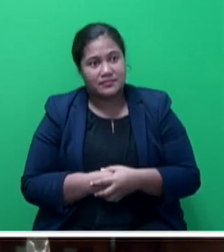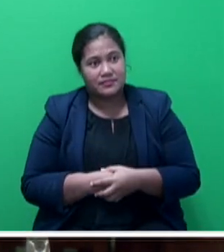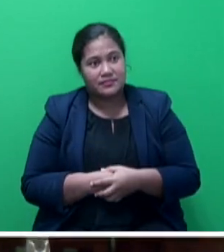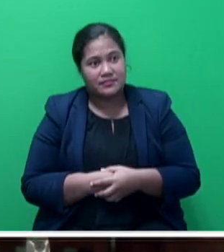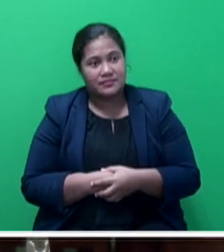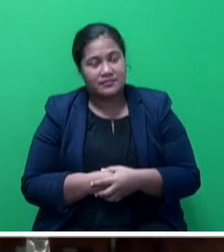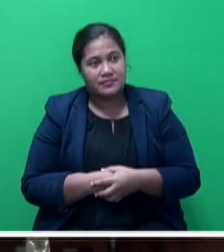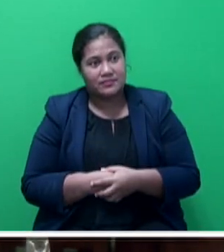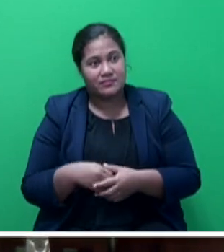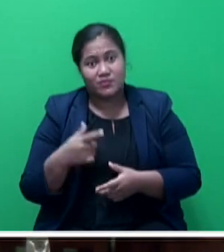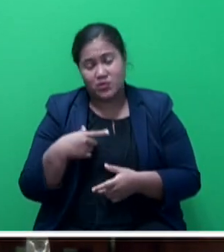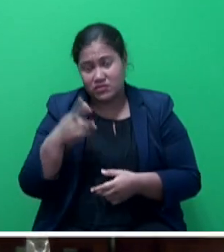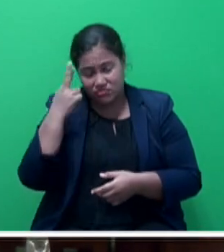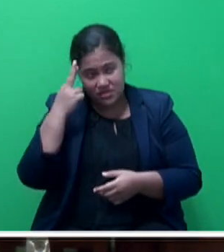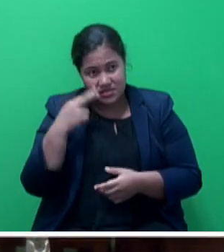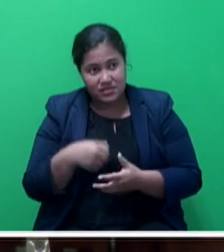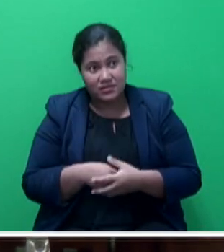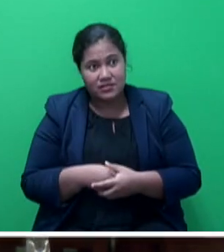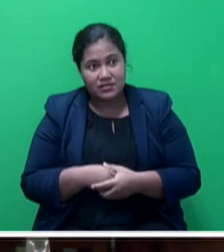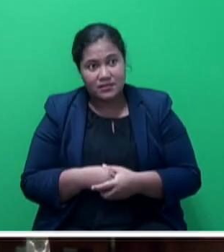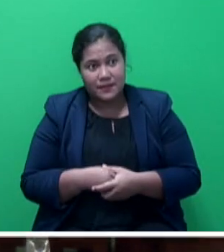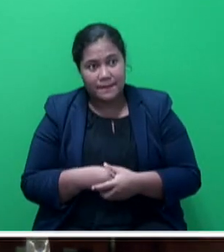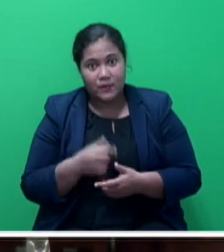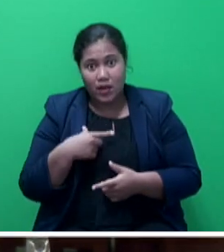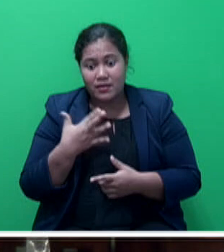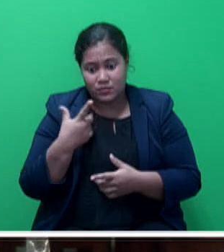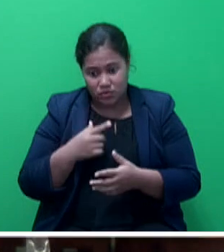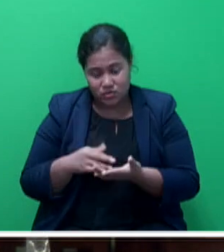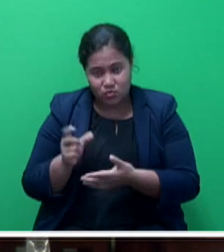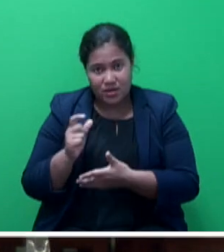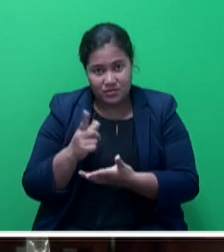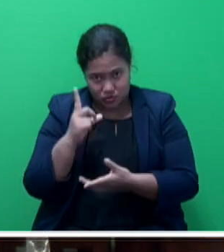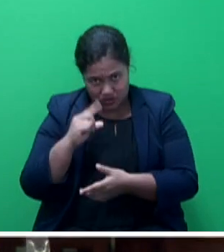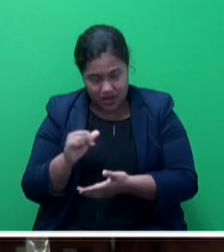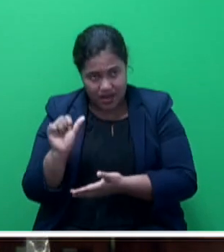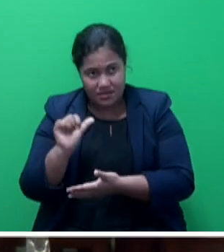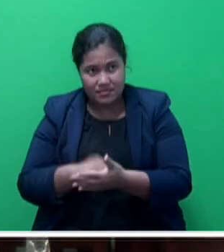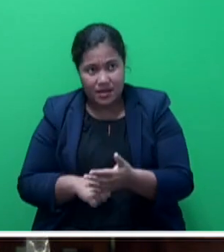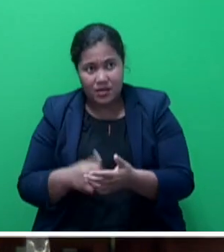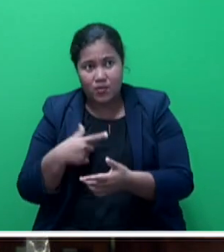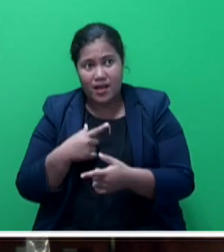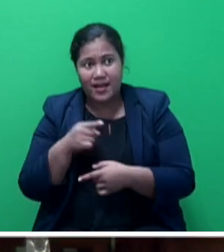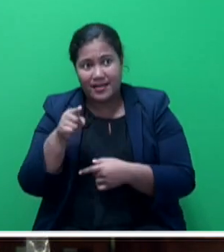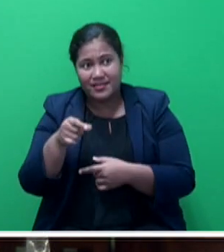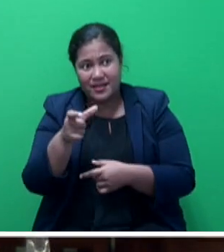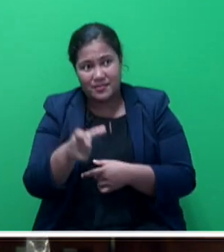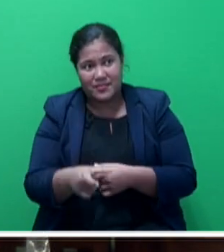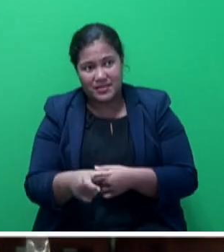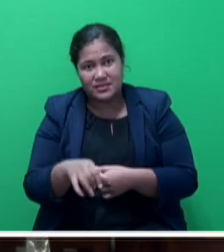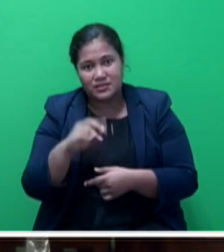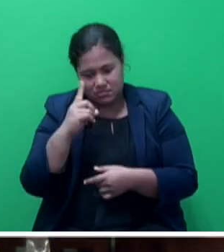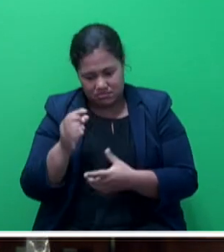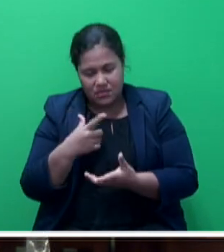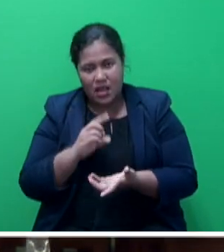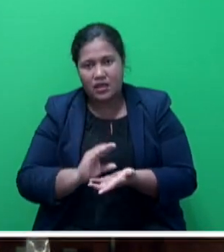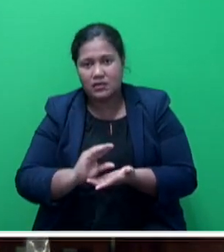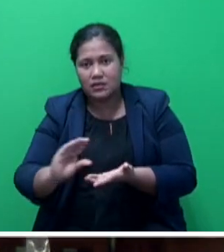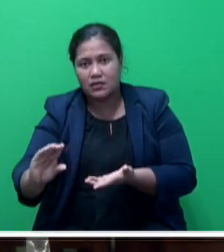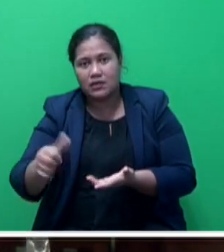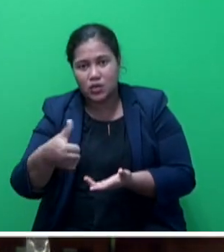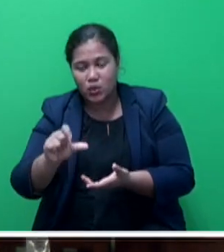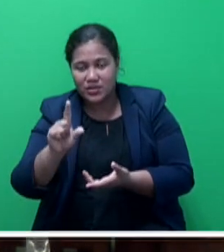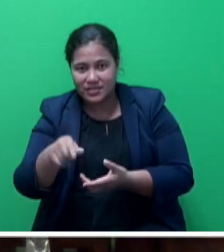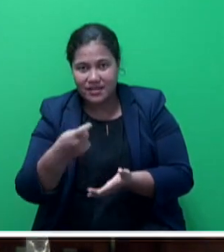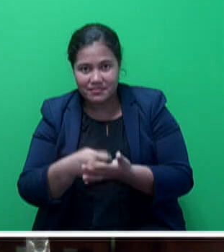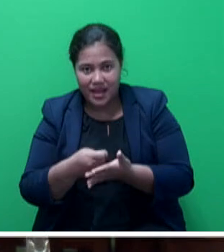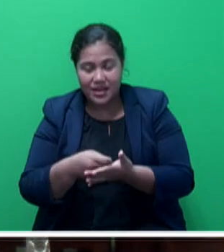because if you make it a bit more affordable, that person will be willing to depart with that money. When they depart with